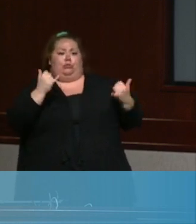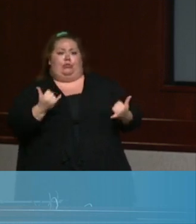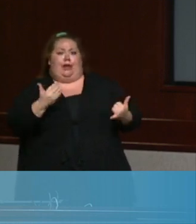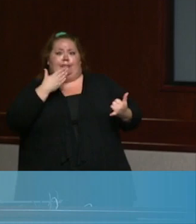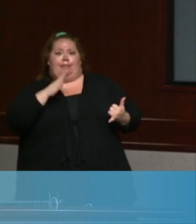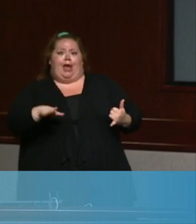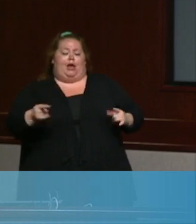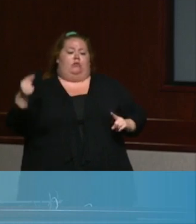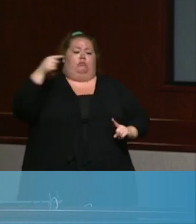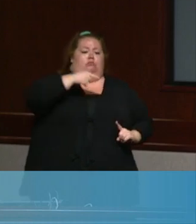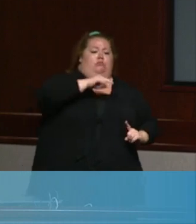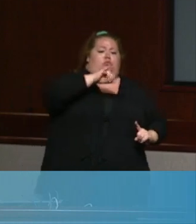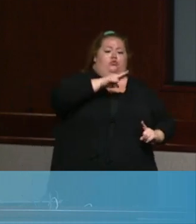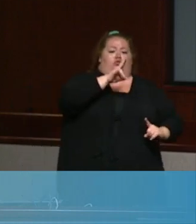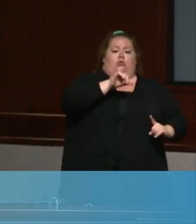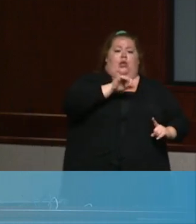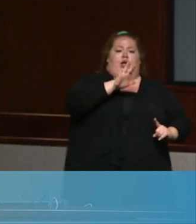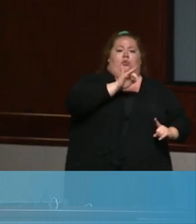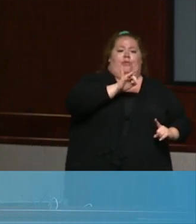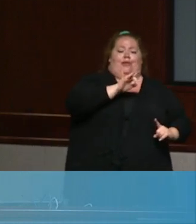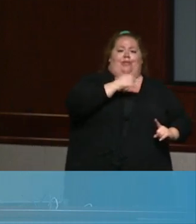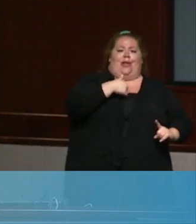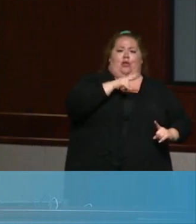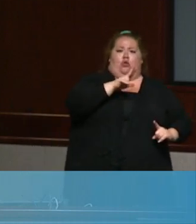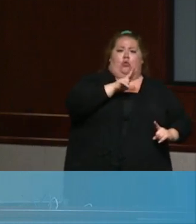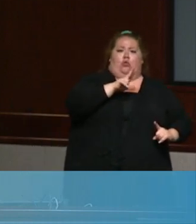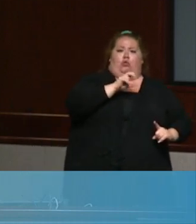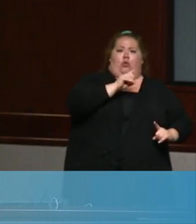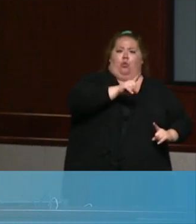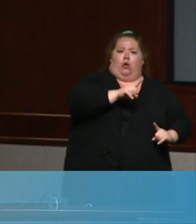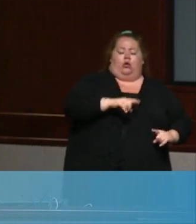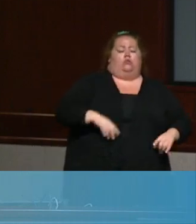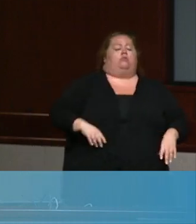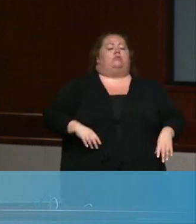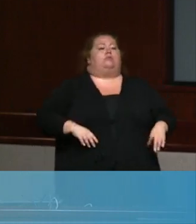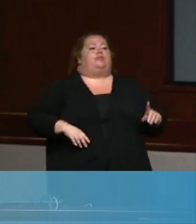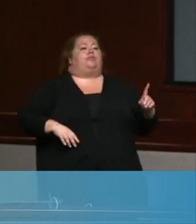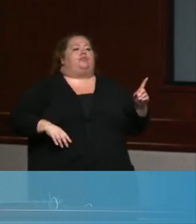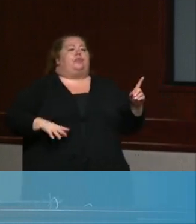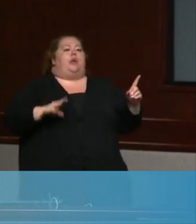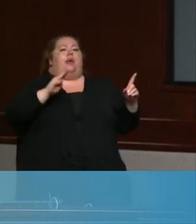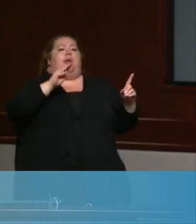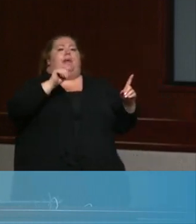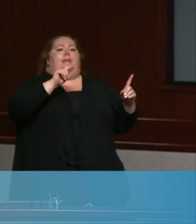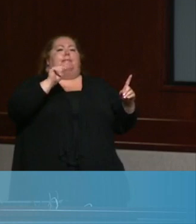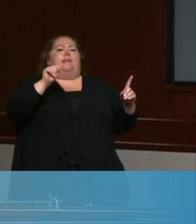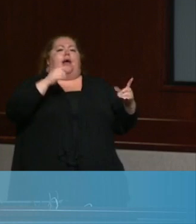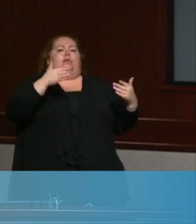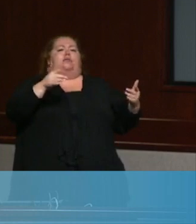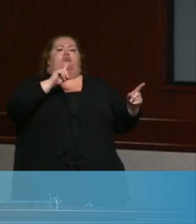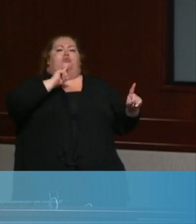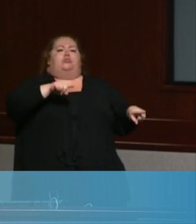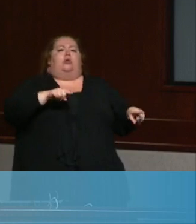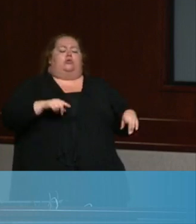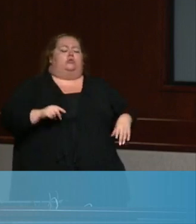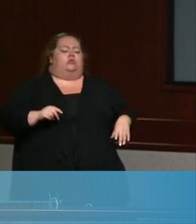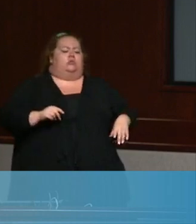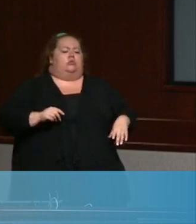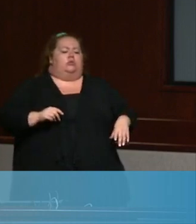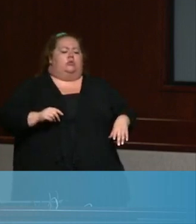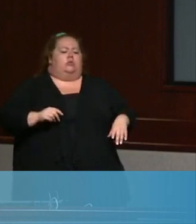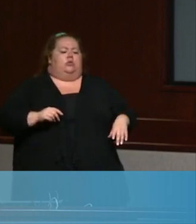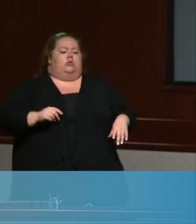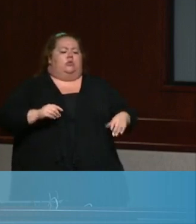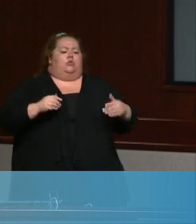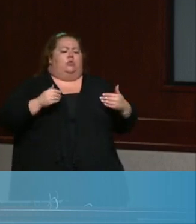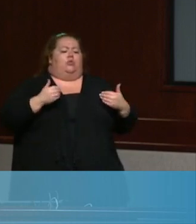had 301 just 2 weeks ago. Okay, we're going to have Matt respond to your question, Mike. I think we're also pulling